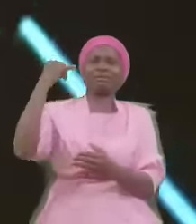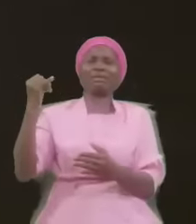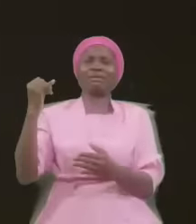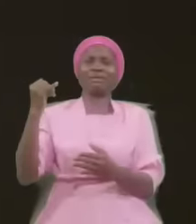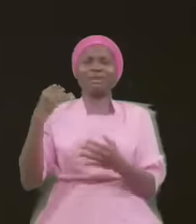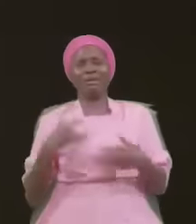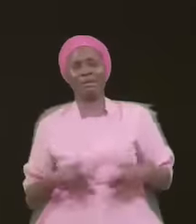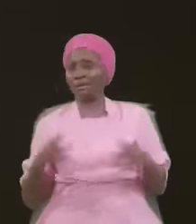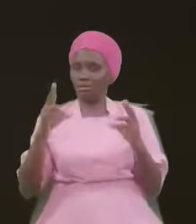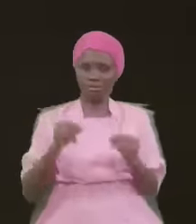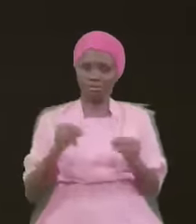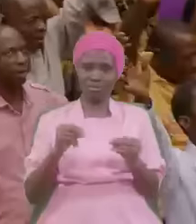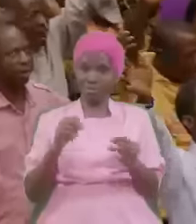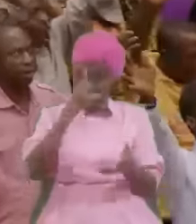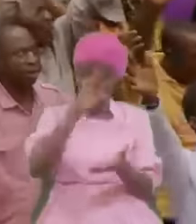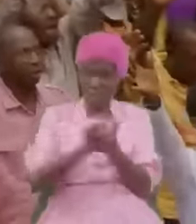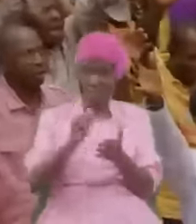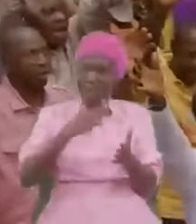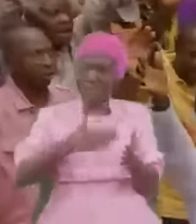My prayers are answered.